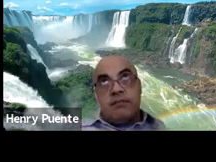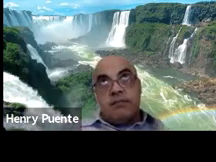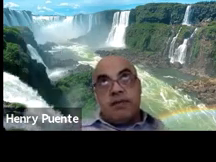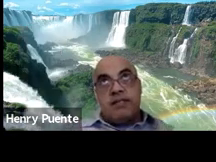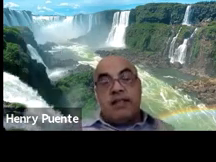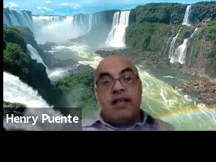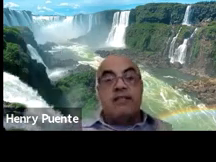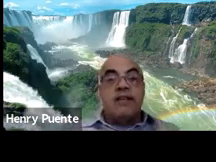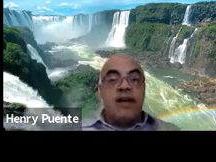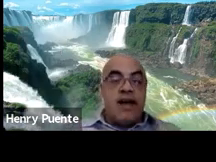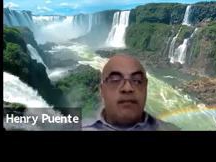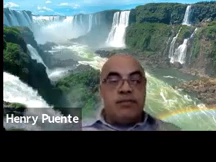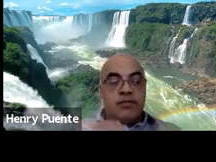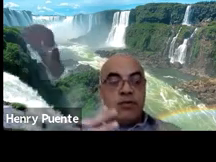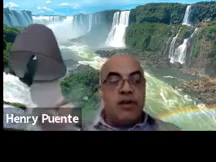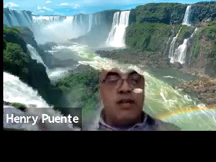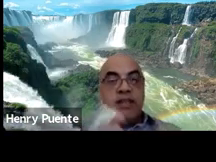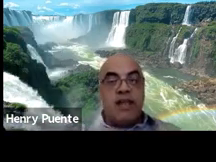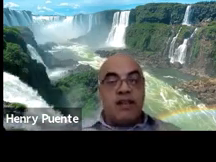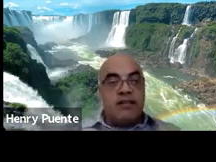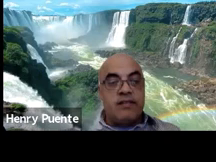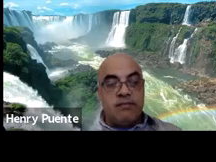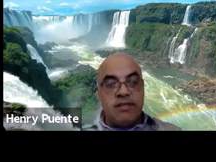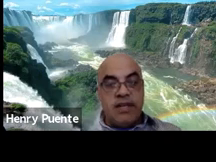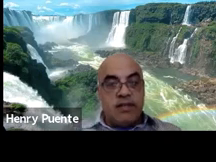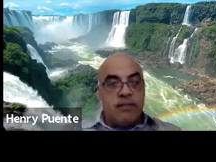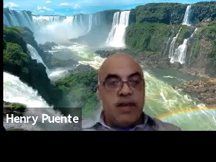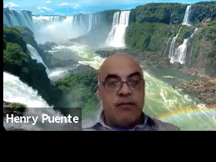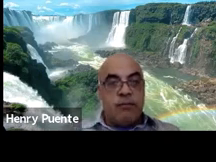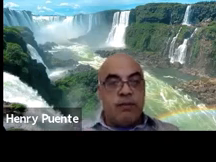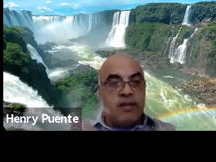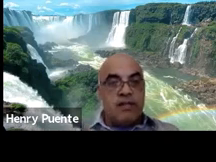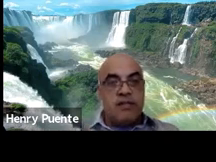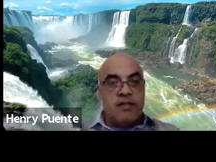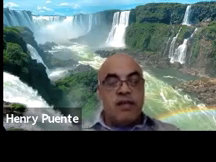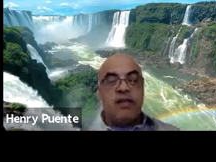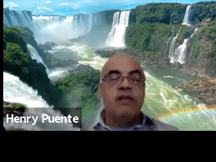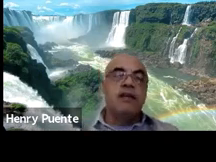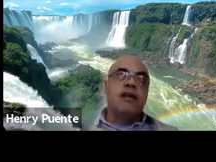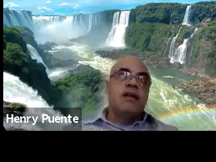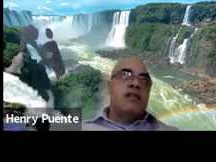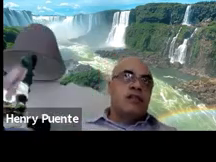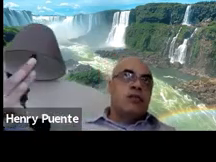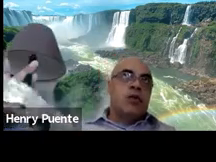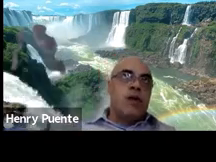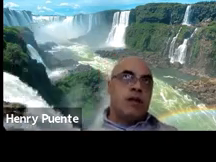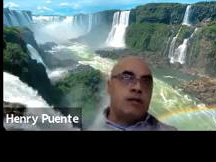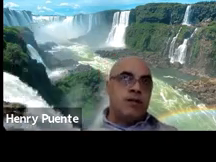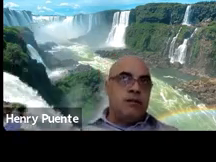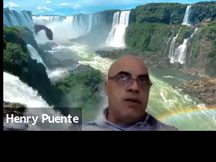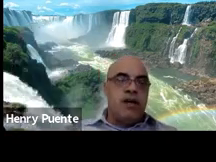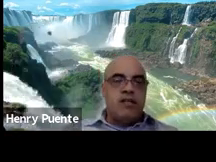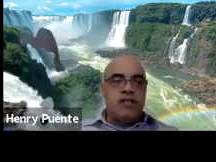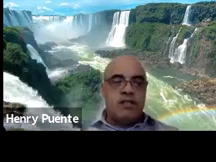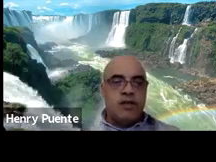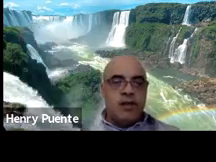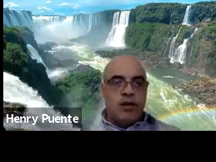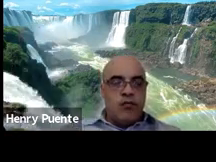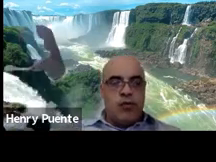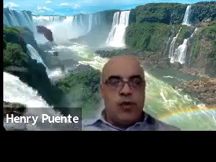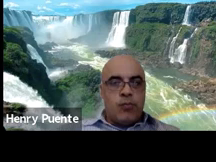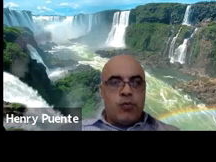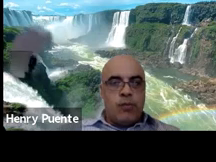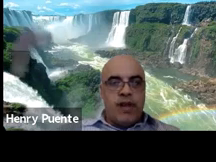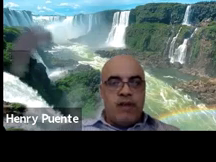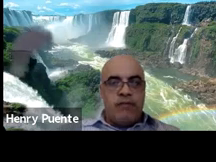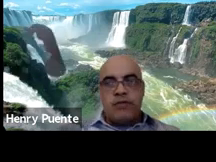this is less apt or less likely to imitate the behavior because they see that the role model is being punished